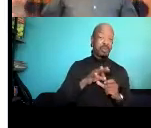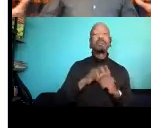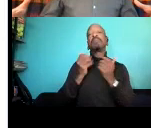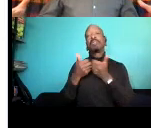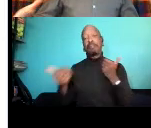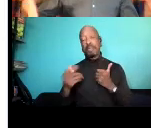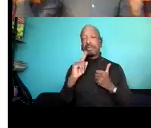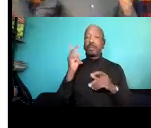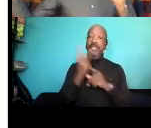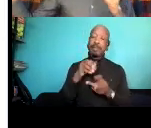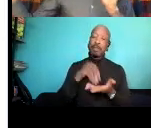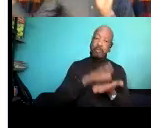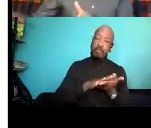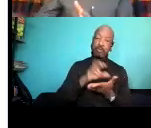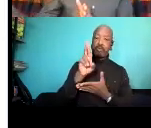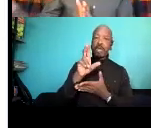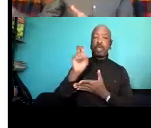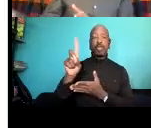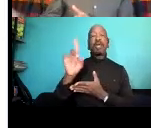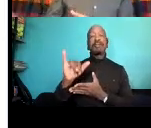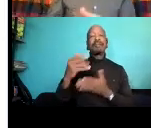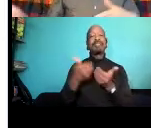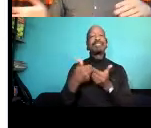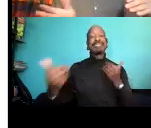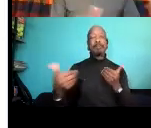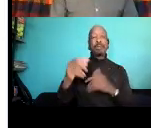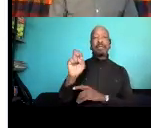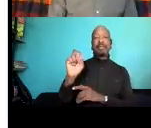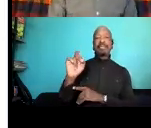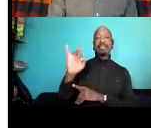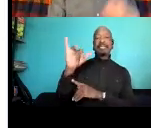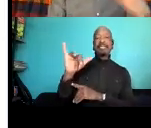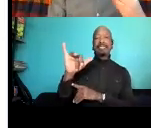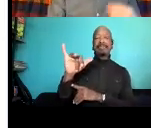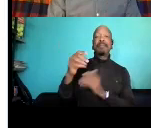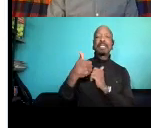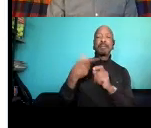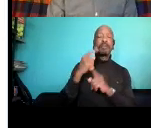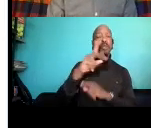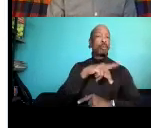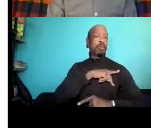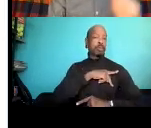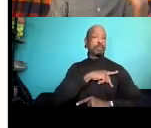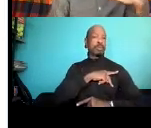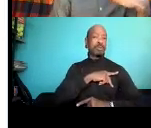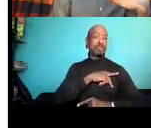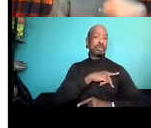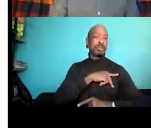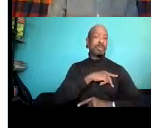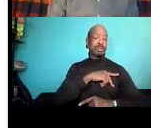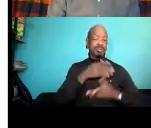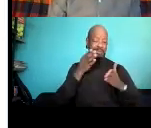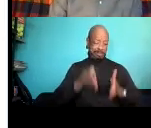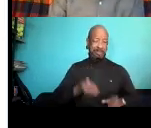keeping a record that, in fact, there is a separate entity, separate from your personal human